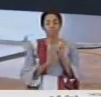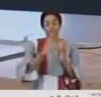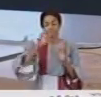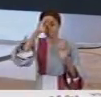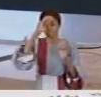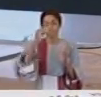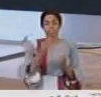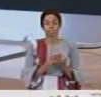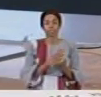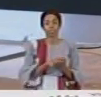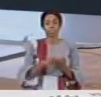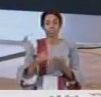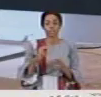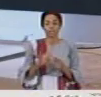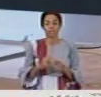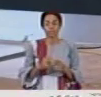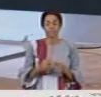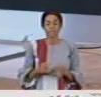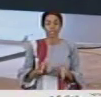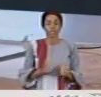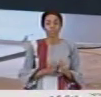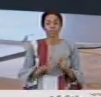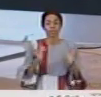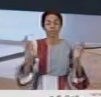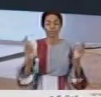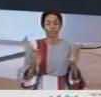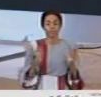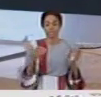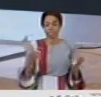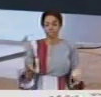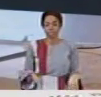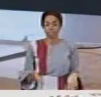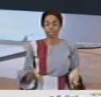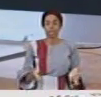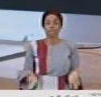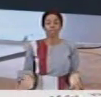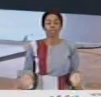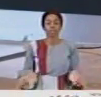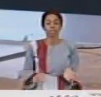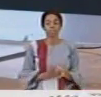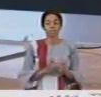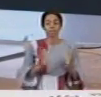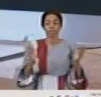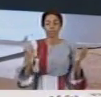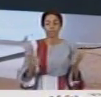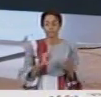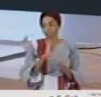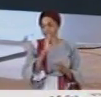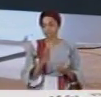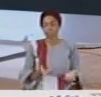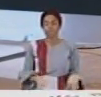Oh, praise his holy name. Emmanuel is here.